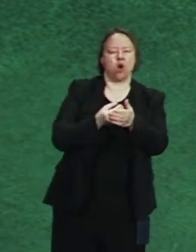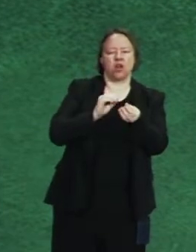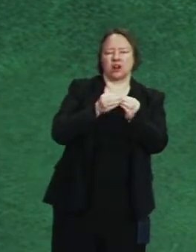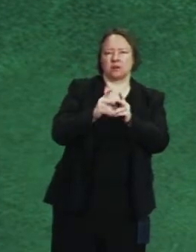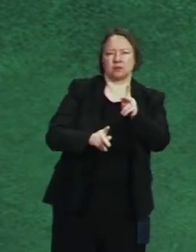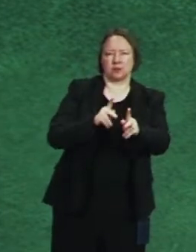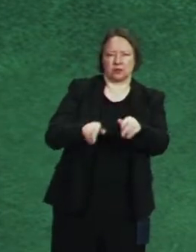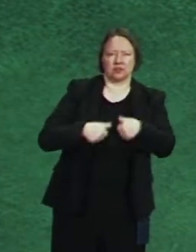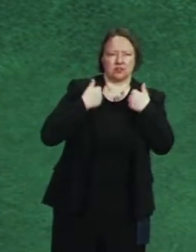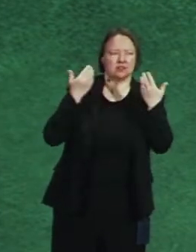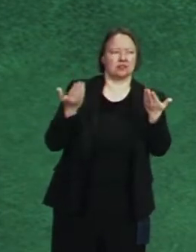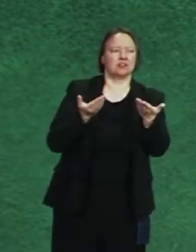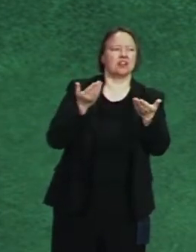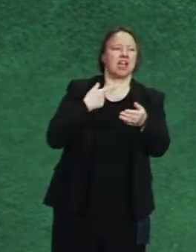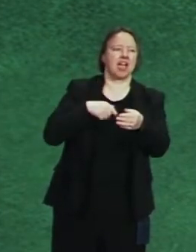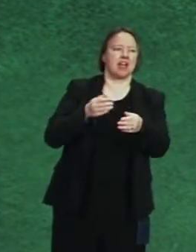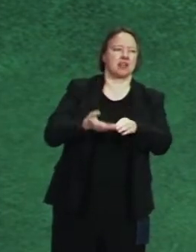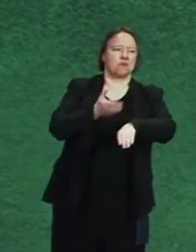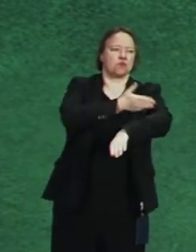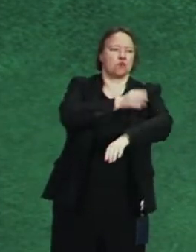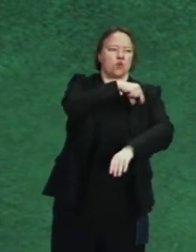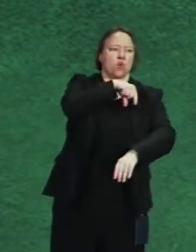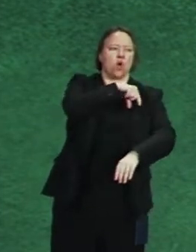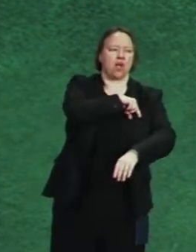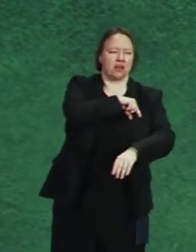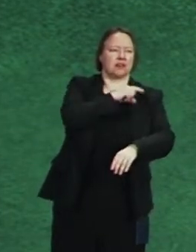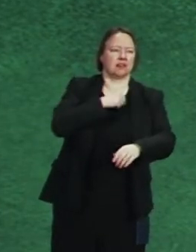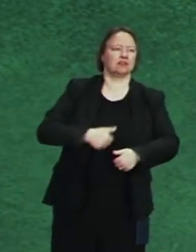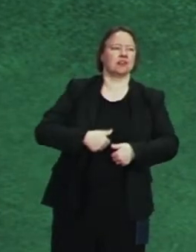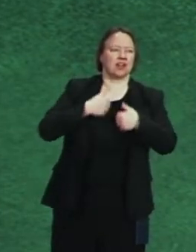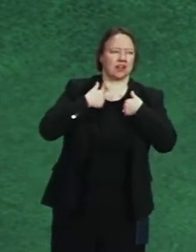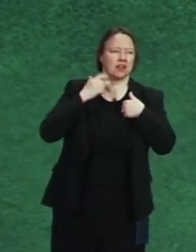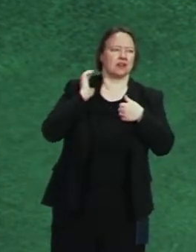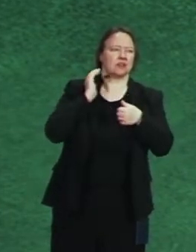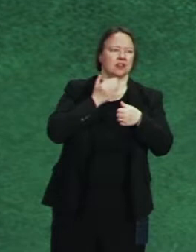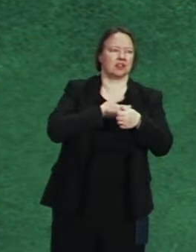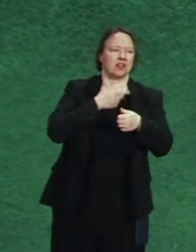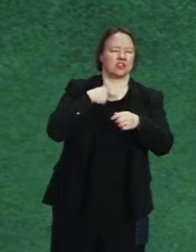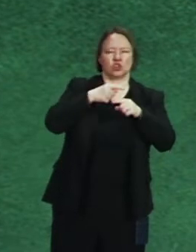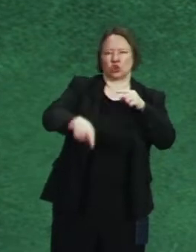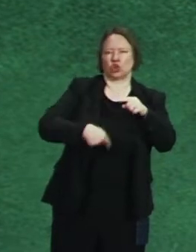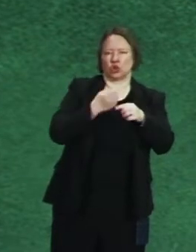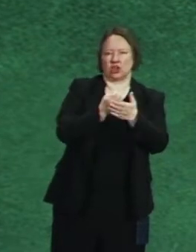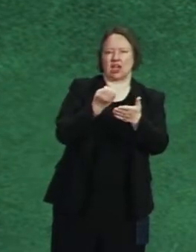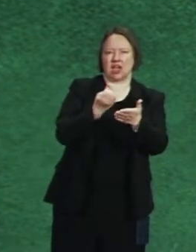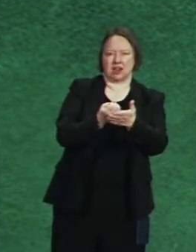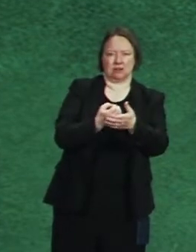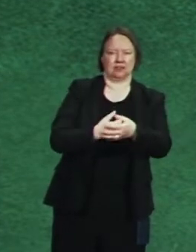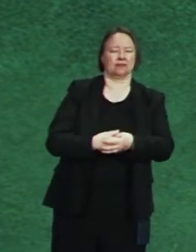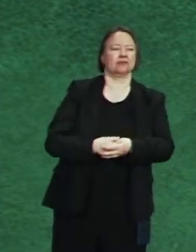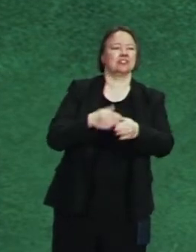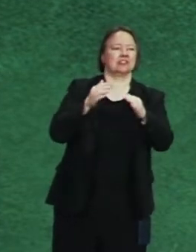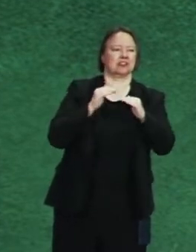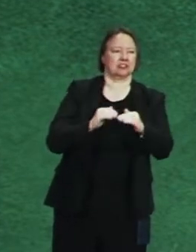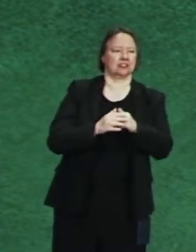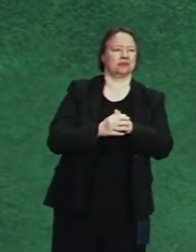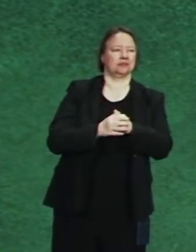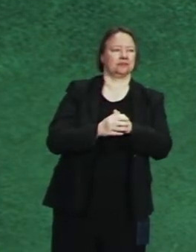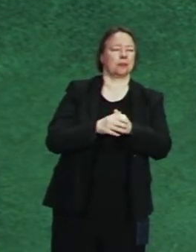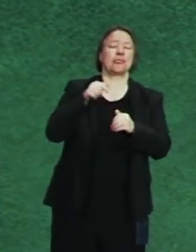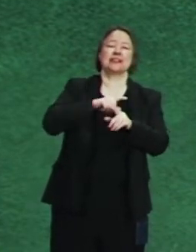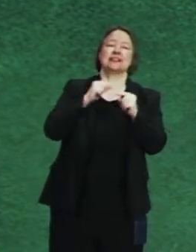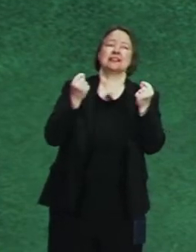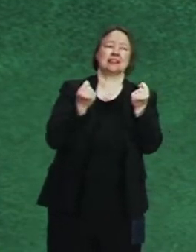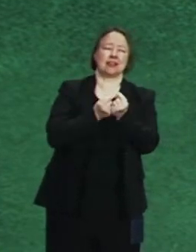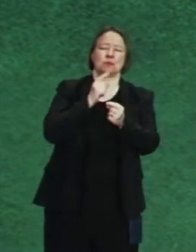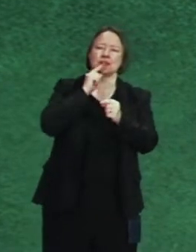at the same time maintaining the quality of our water bodies while operating the principles of circular economy. Next slide. With this team